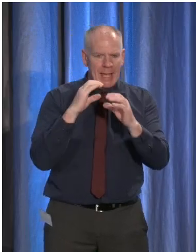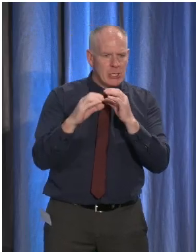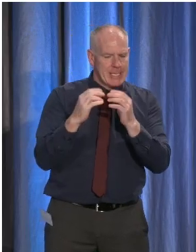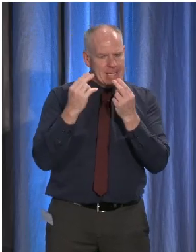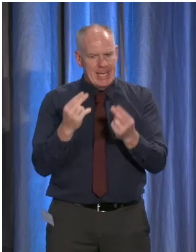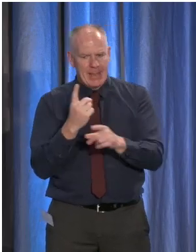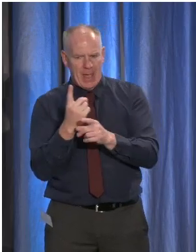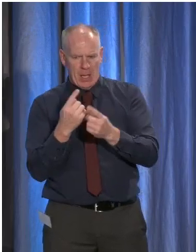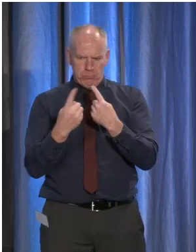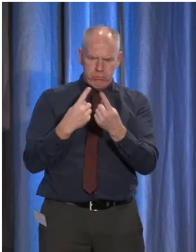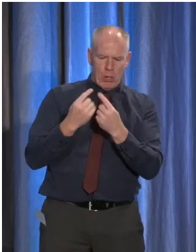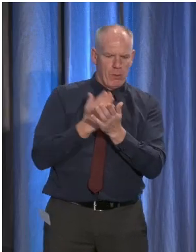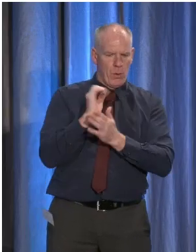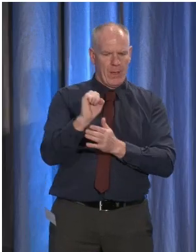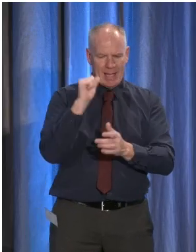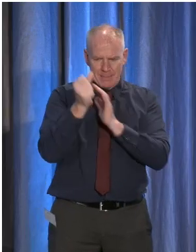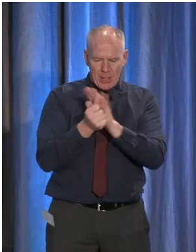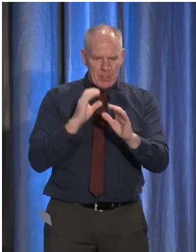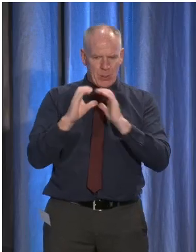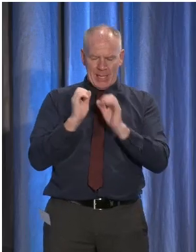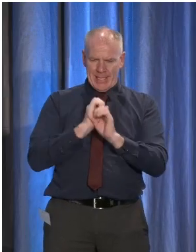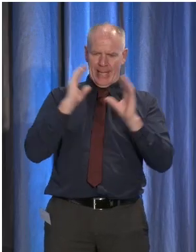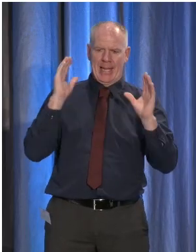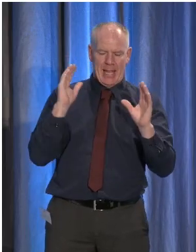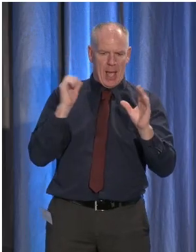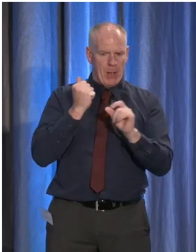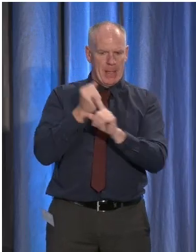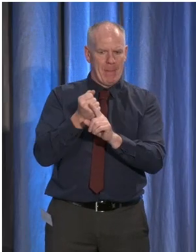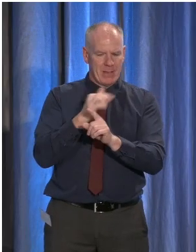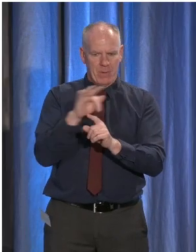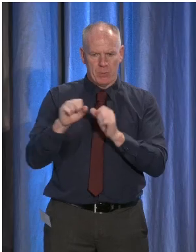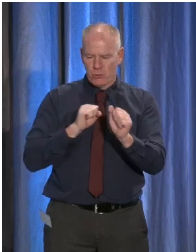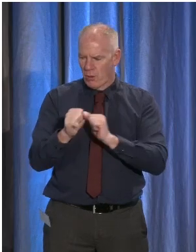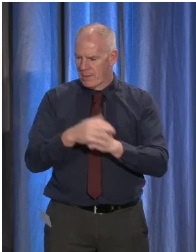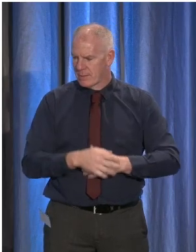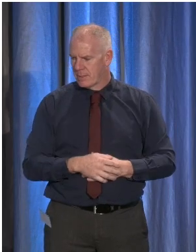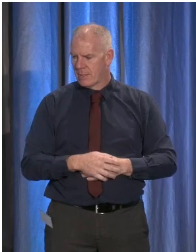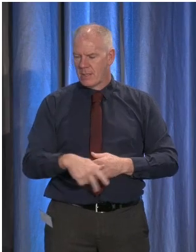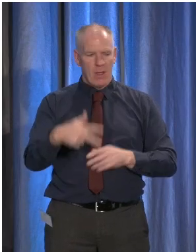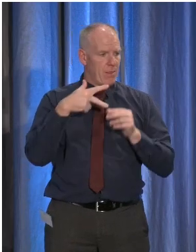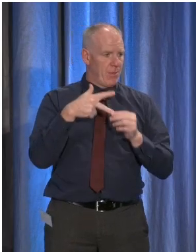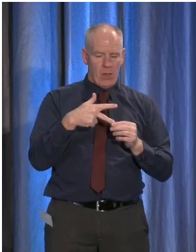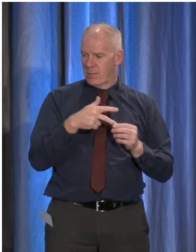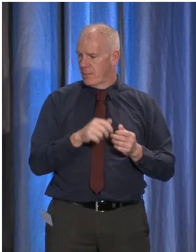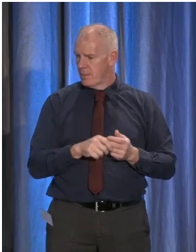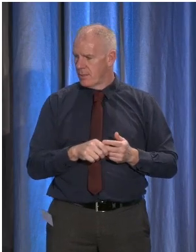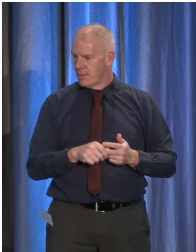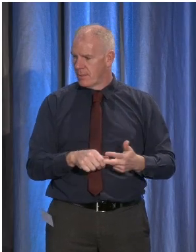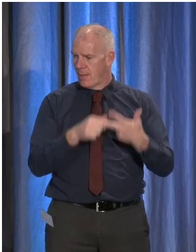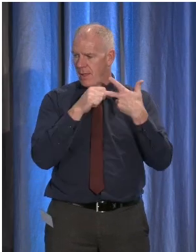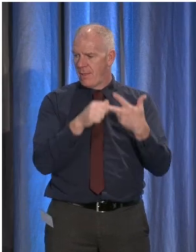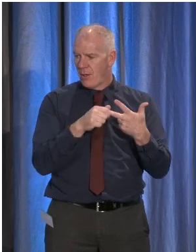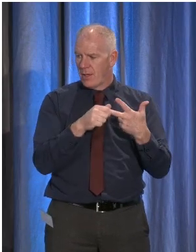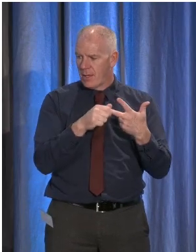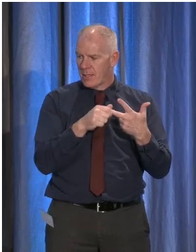communication mediates their experience of impact of these services. The third chart is about our